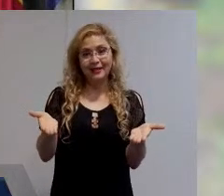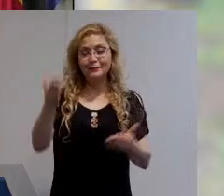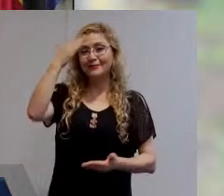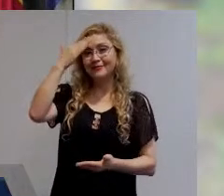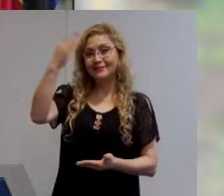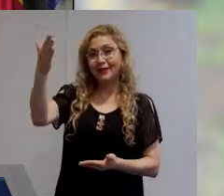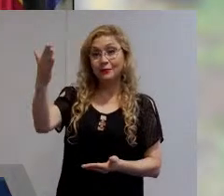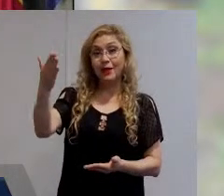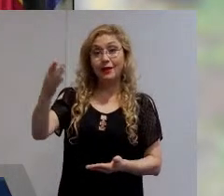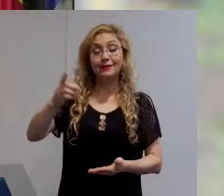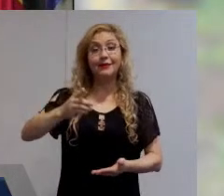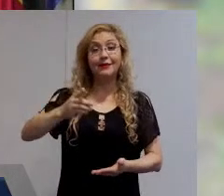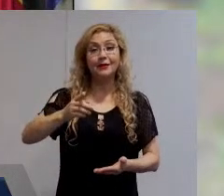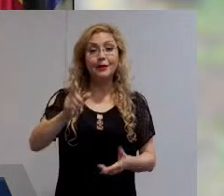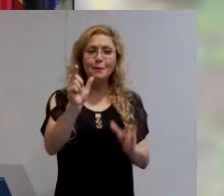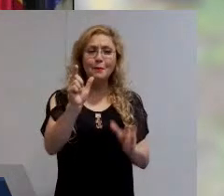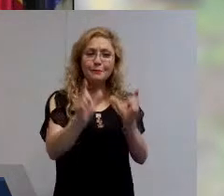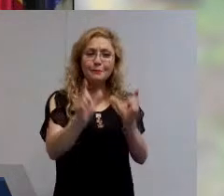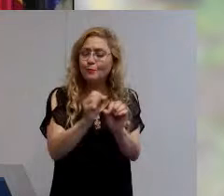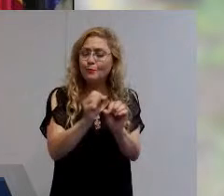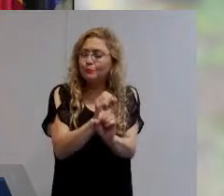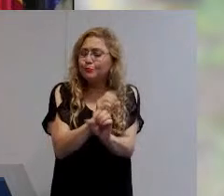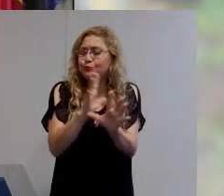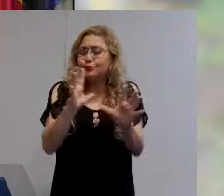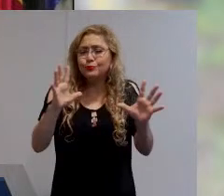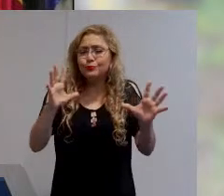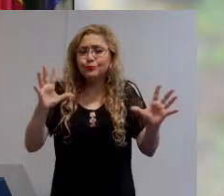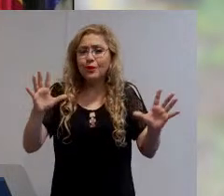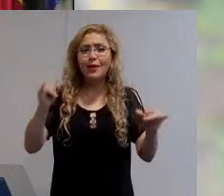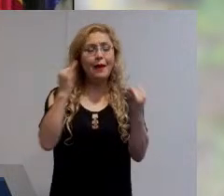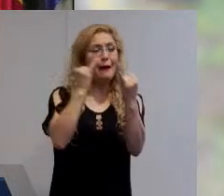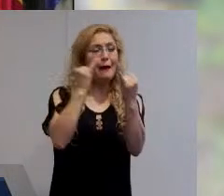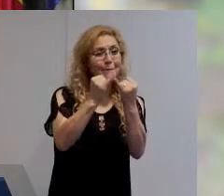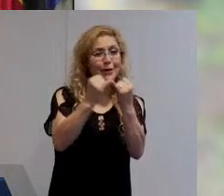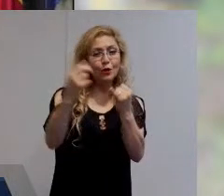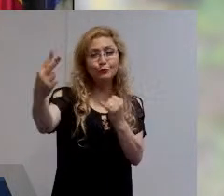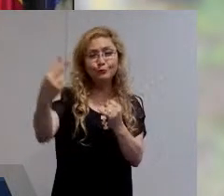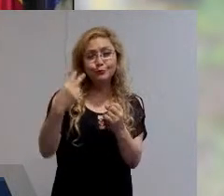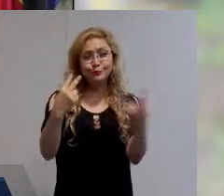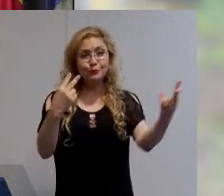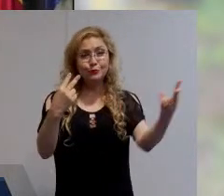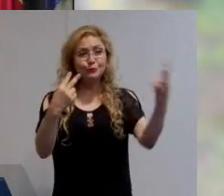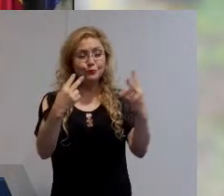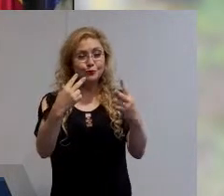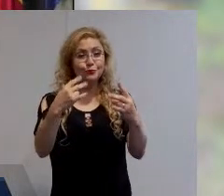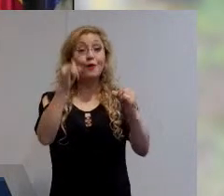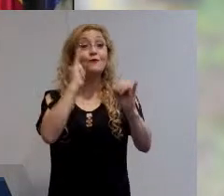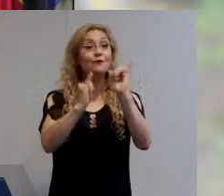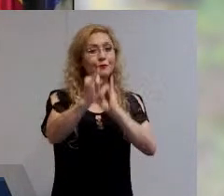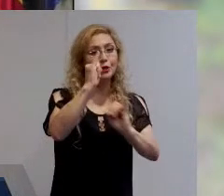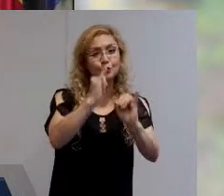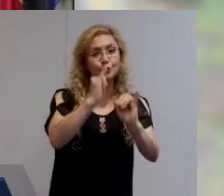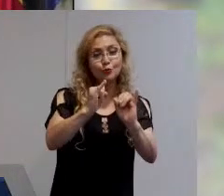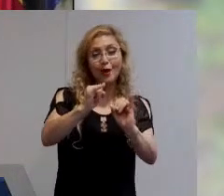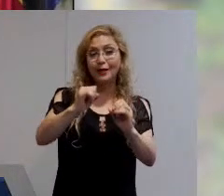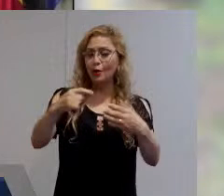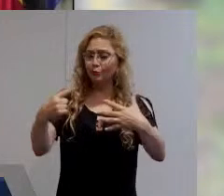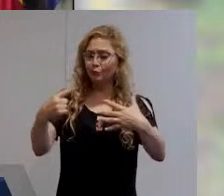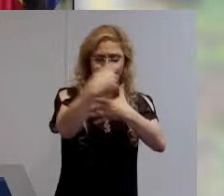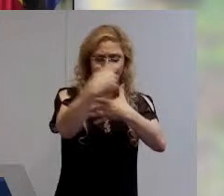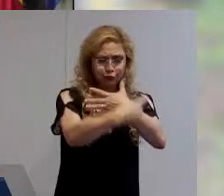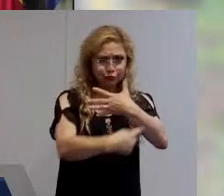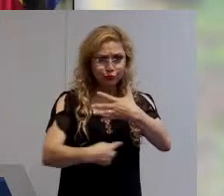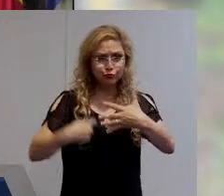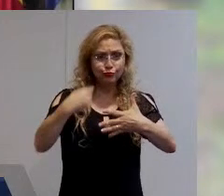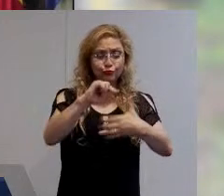conference hall. I would like to greet as well the hundreds of individuals and friends who are joining